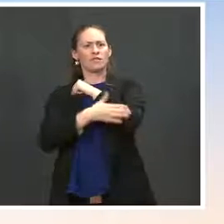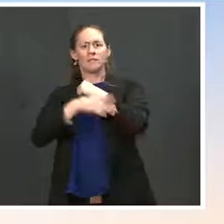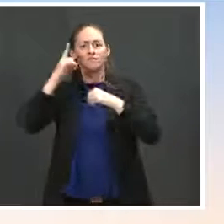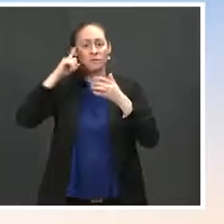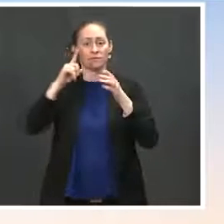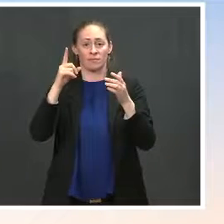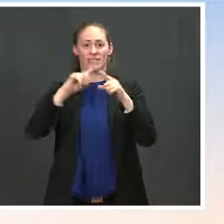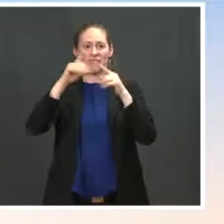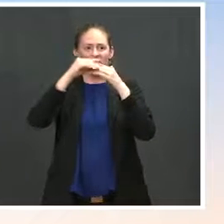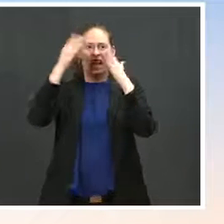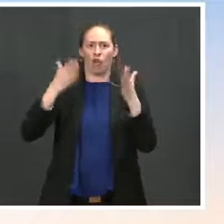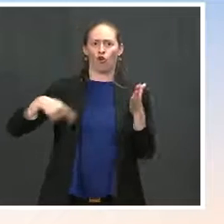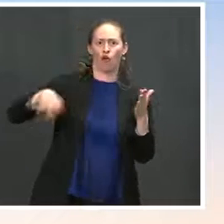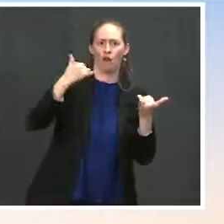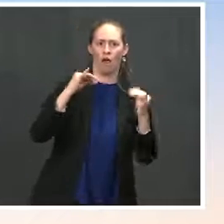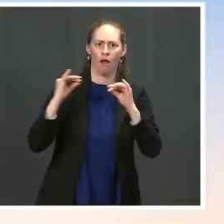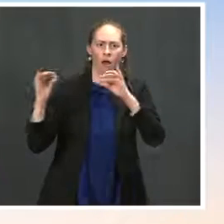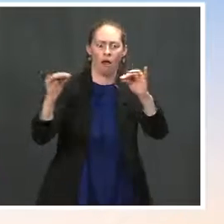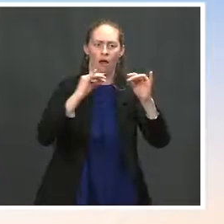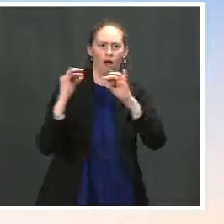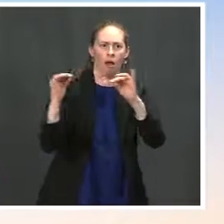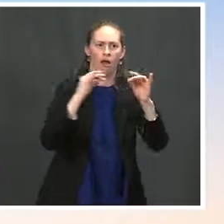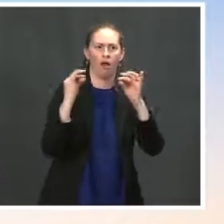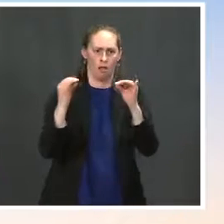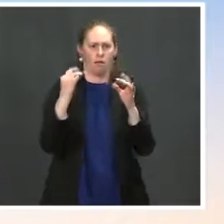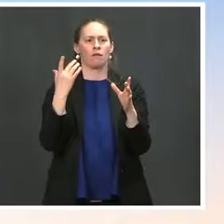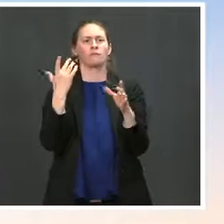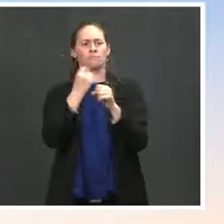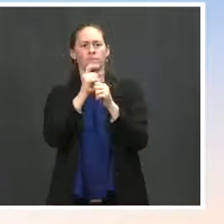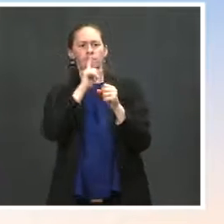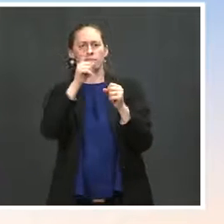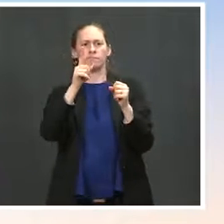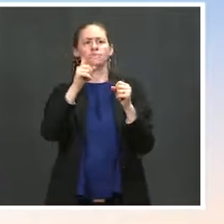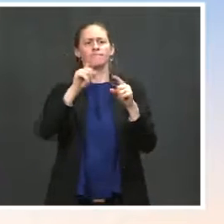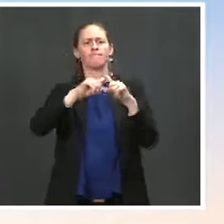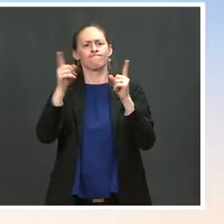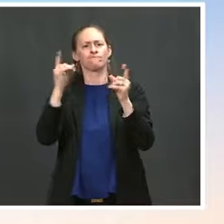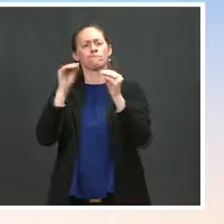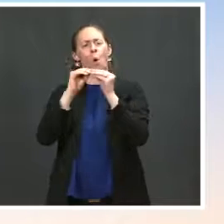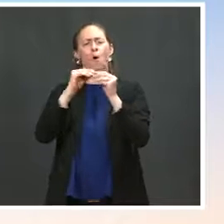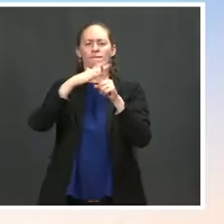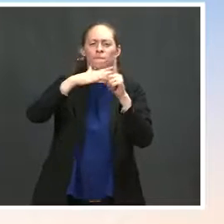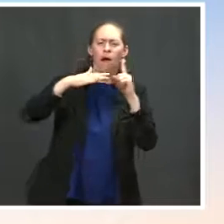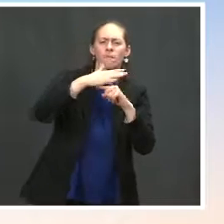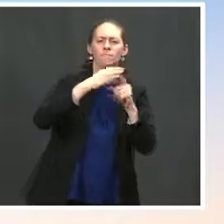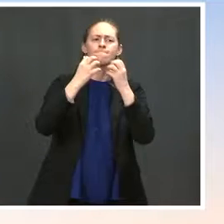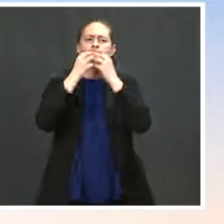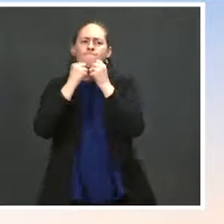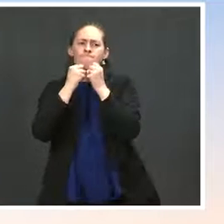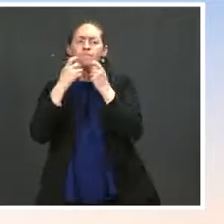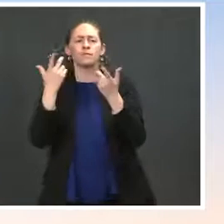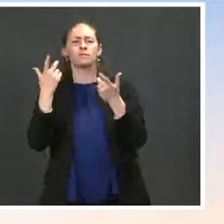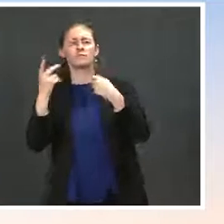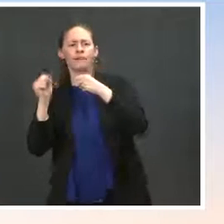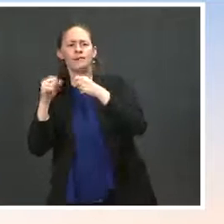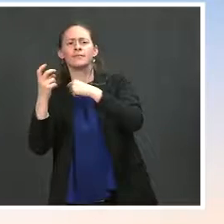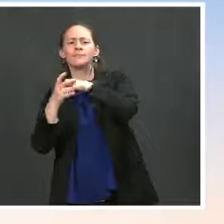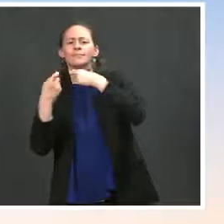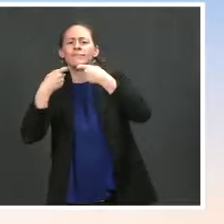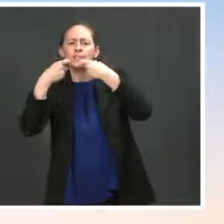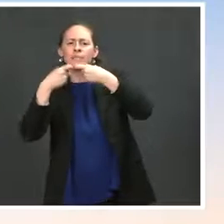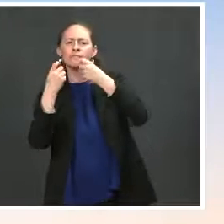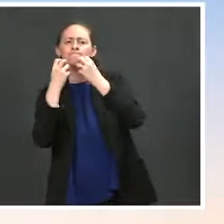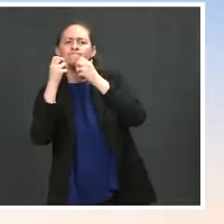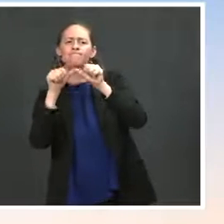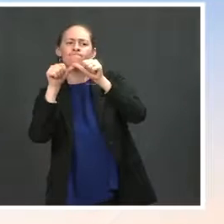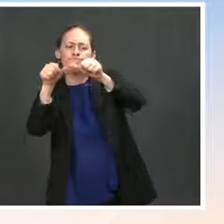develop hydrogen, green hydrogen fuel, or storage, or battery storage, or direct carbon